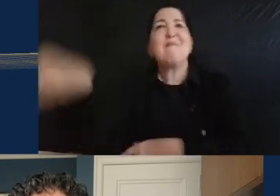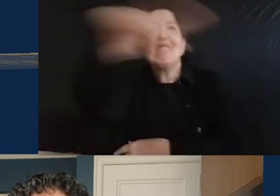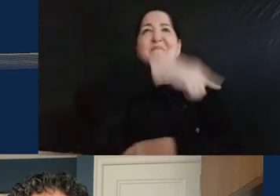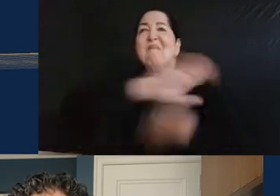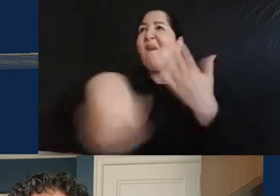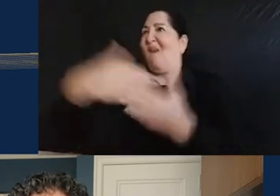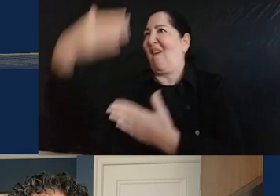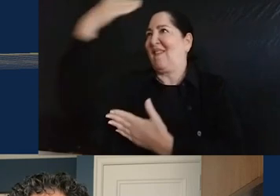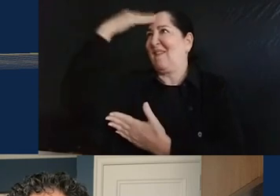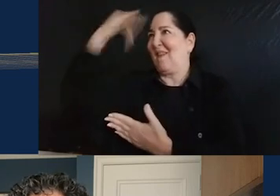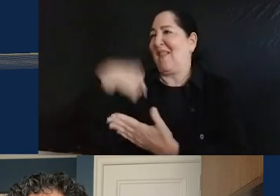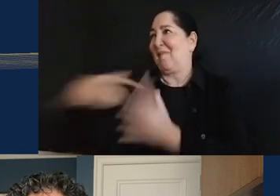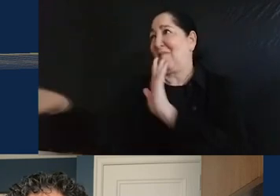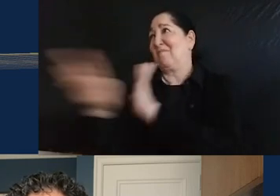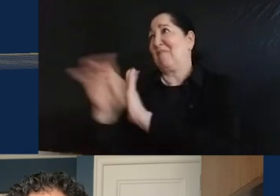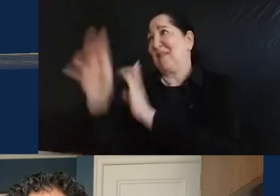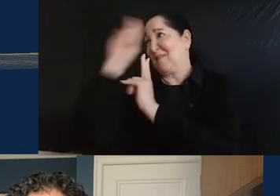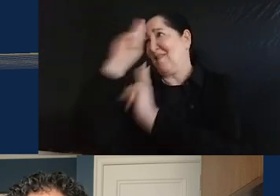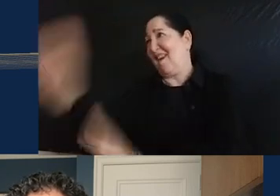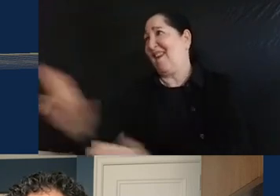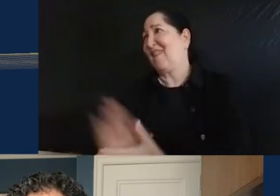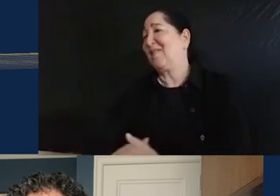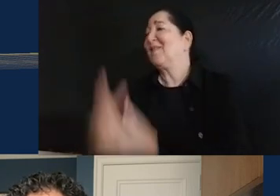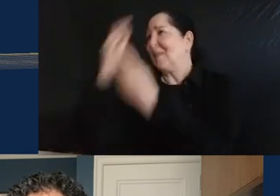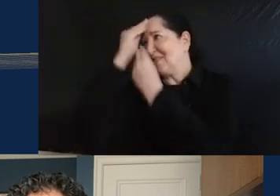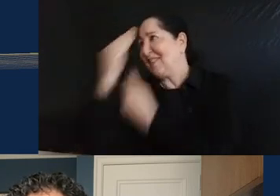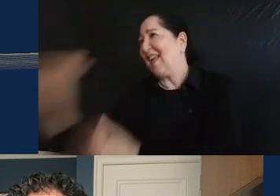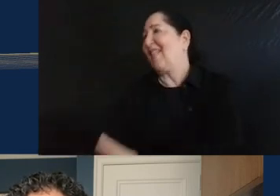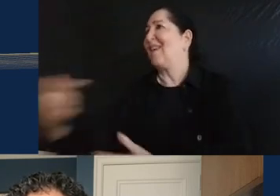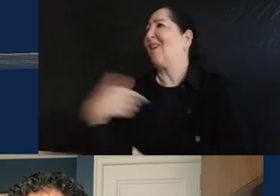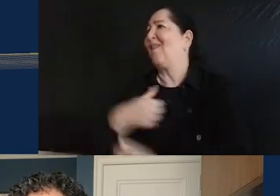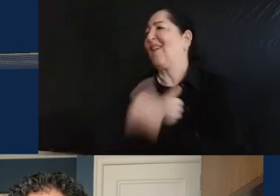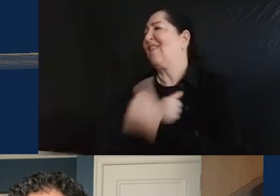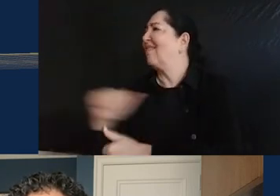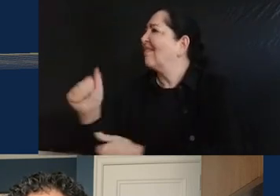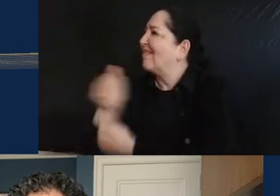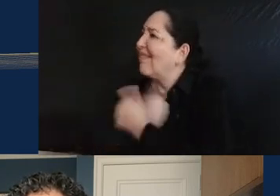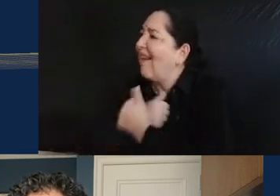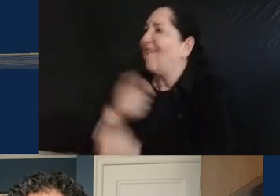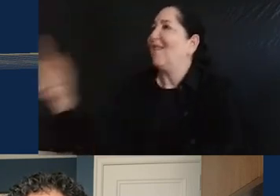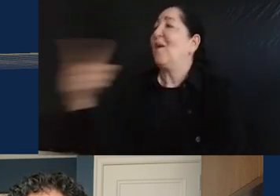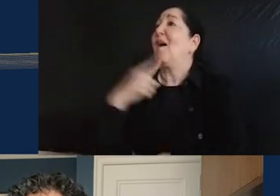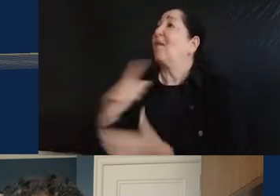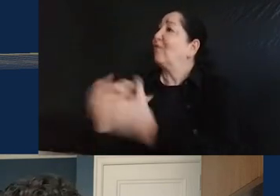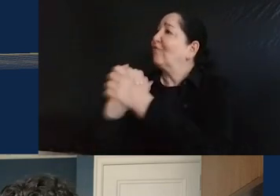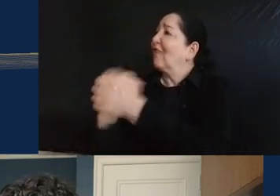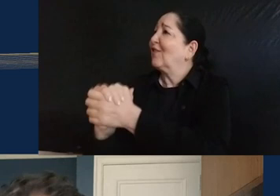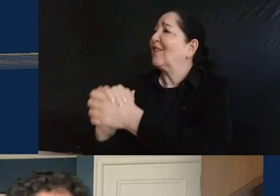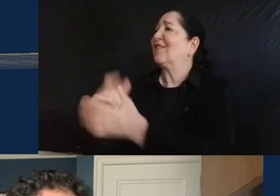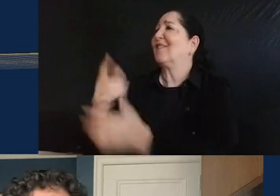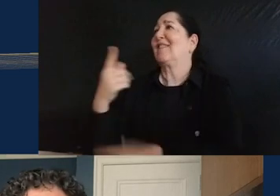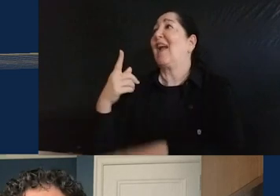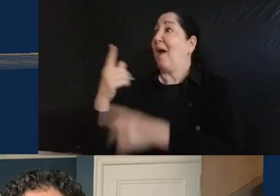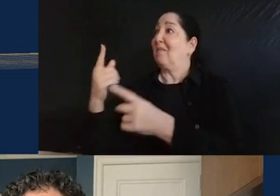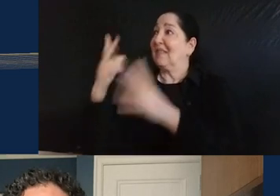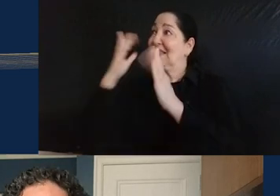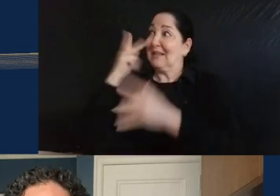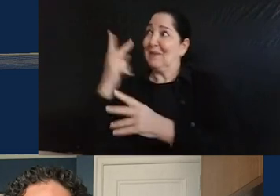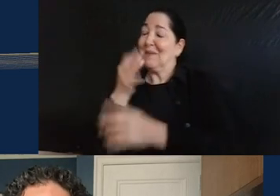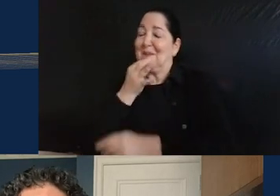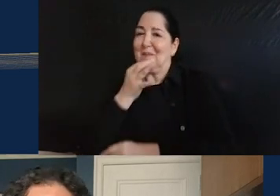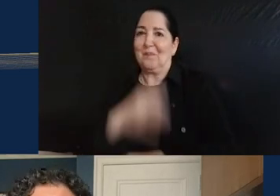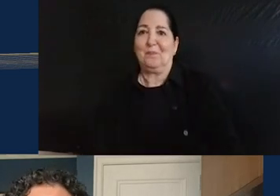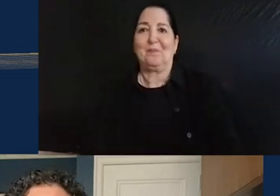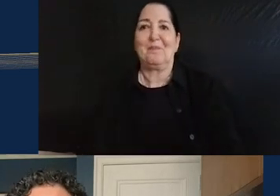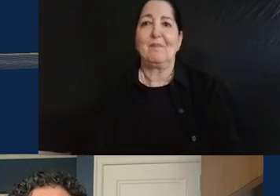doing. So really, truly, congratulations, and I can't wait to see you soon. Hey, Alex, congratulations on this